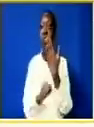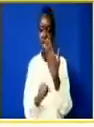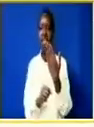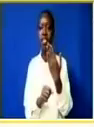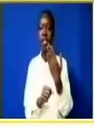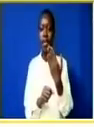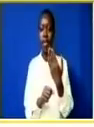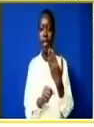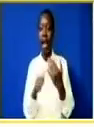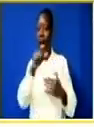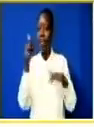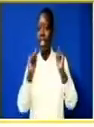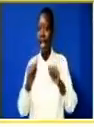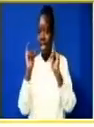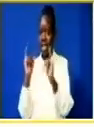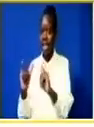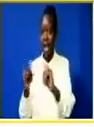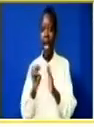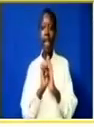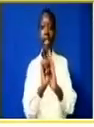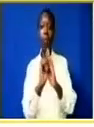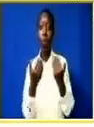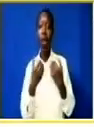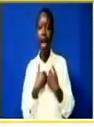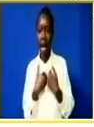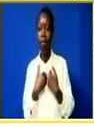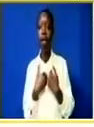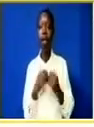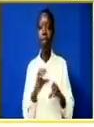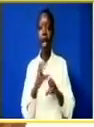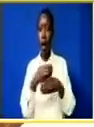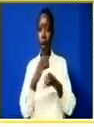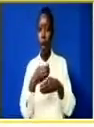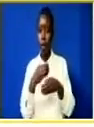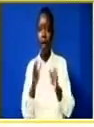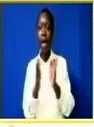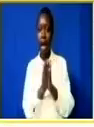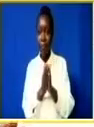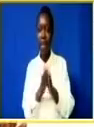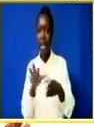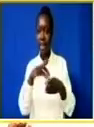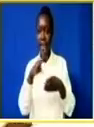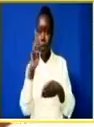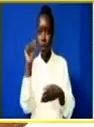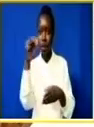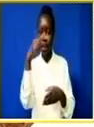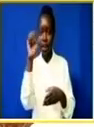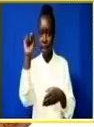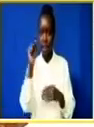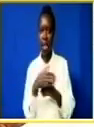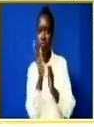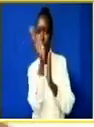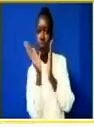There are others that can stay. Mm-hmm. For example, we have the coffee bushes and the tea bushes. Mm-hmm. Once you plant it, it's going to stay It's going to stay there. It's for a while.